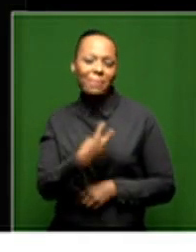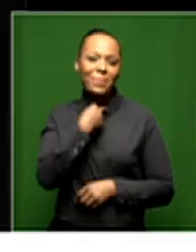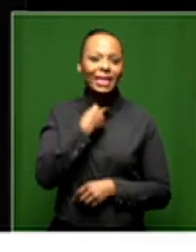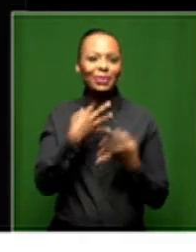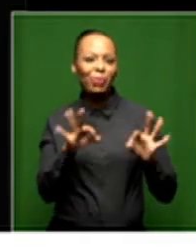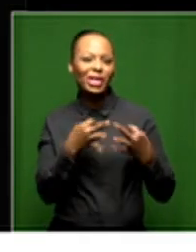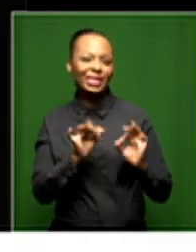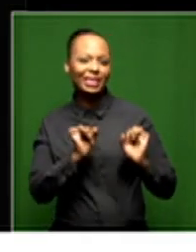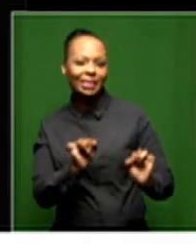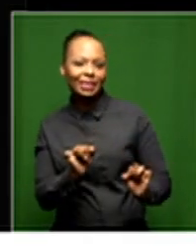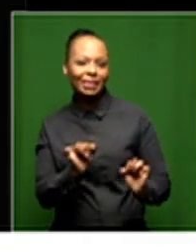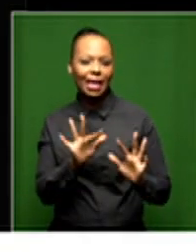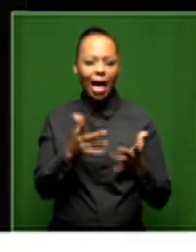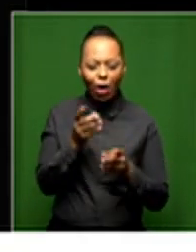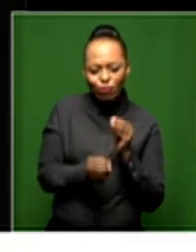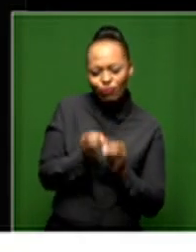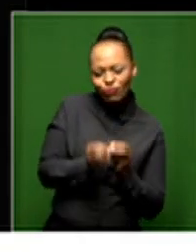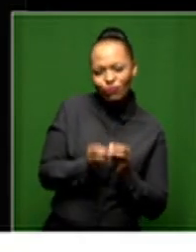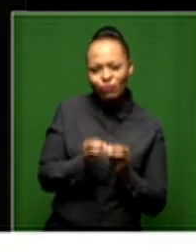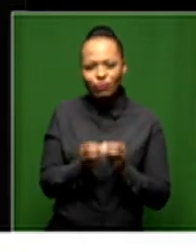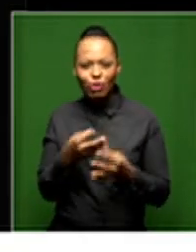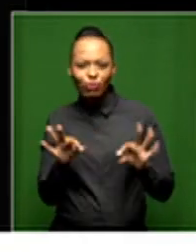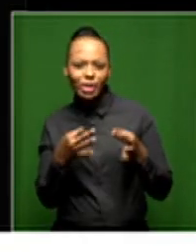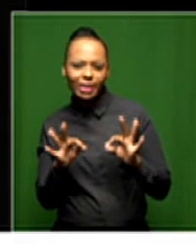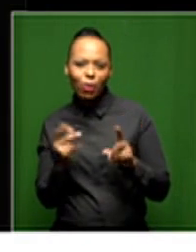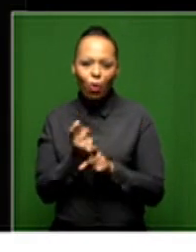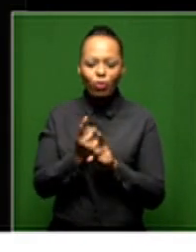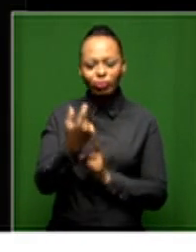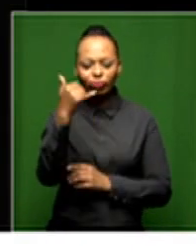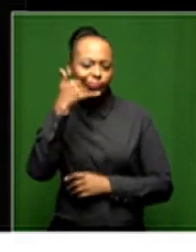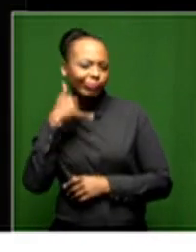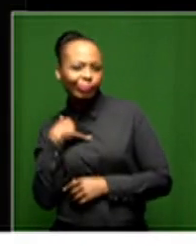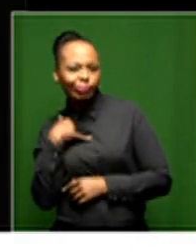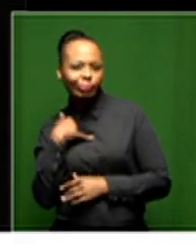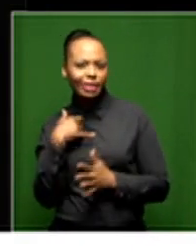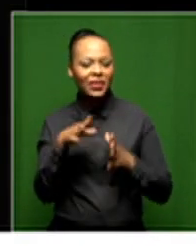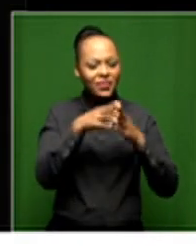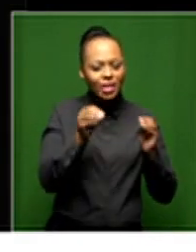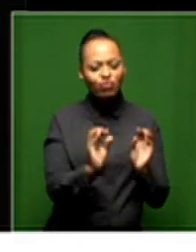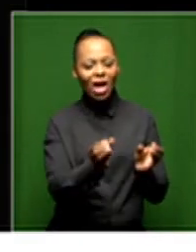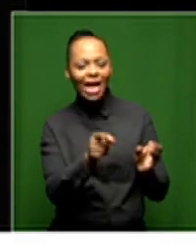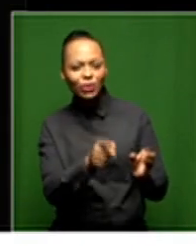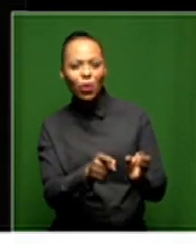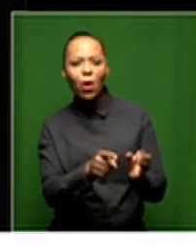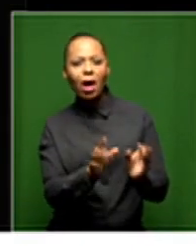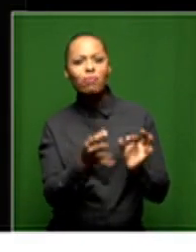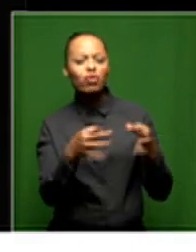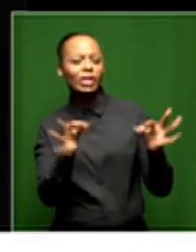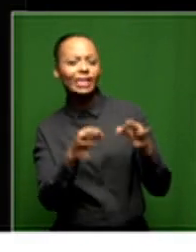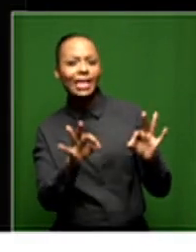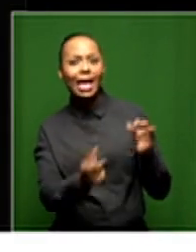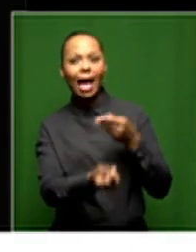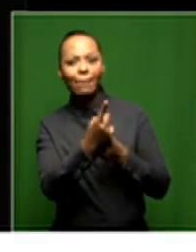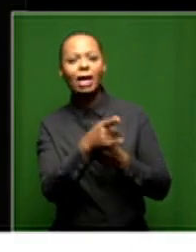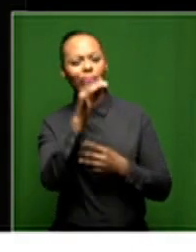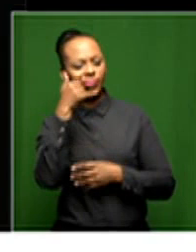from his sets. That he would, call me and send me after playing them on radio, or